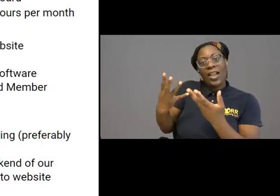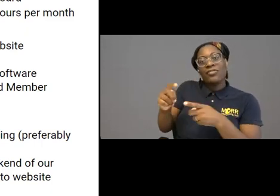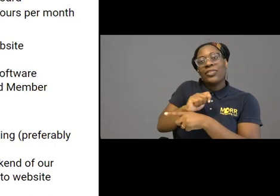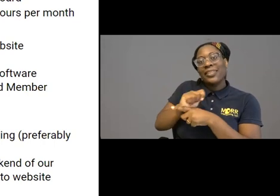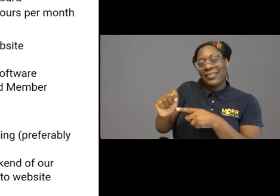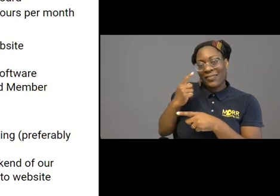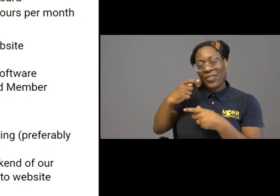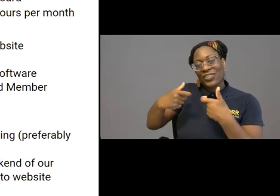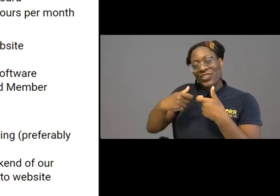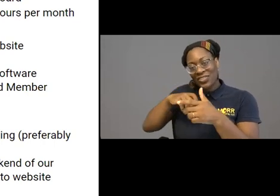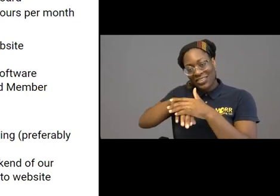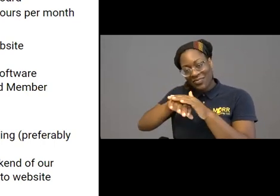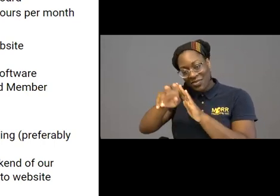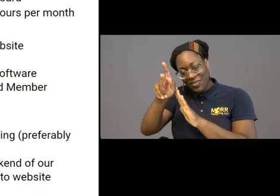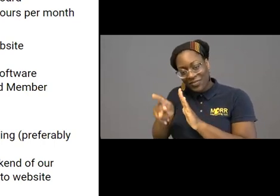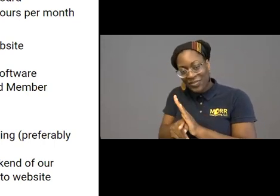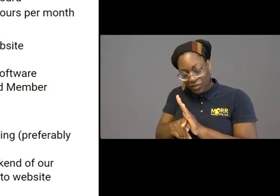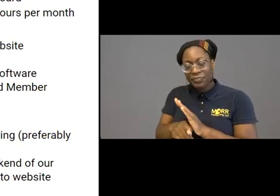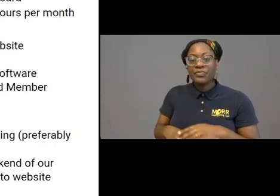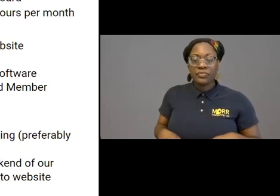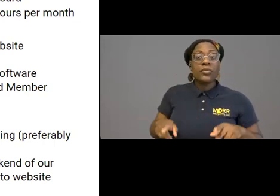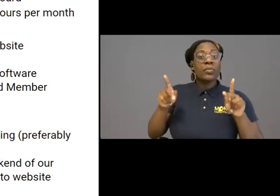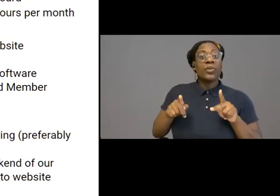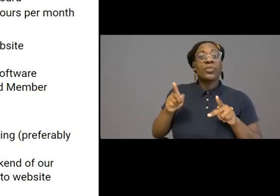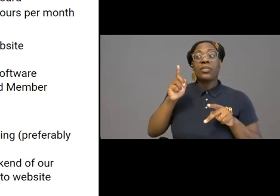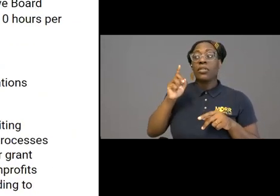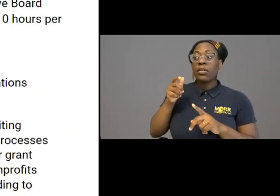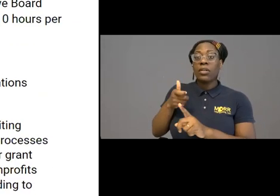with me and Cynthia to learn our website.